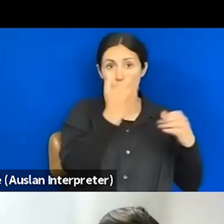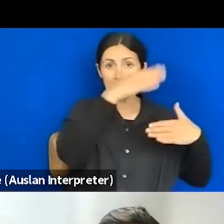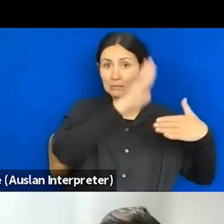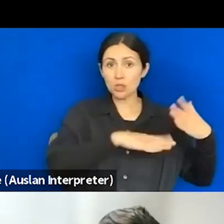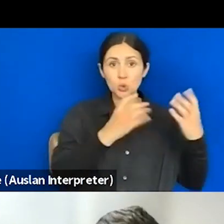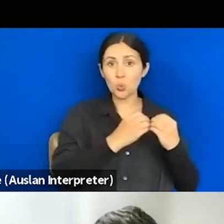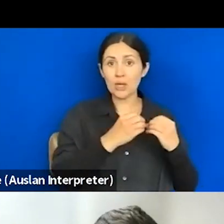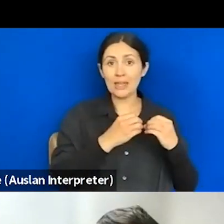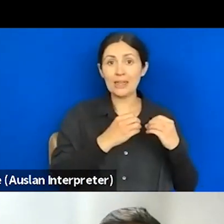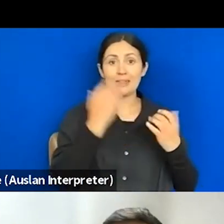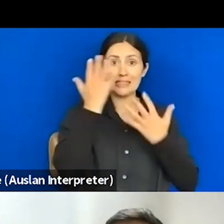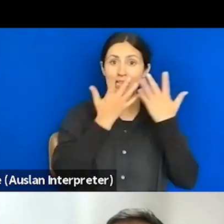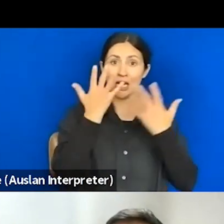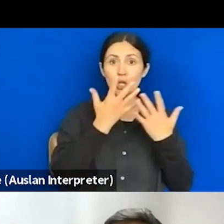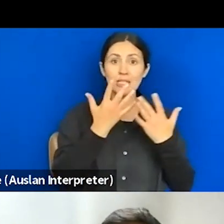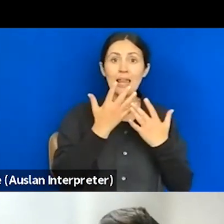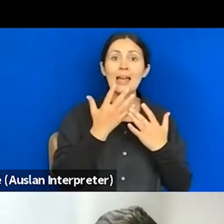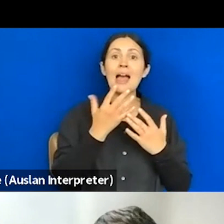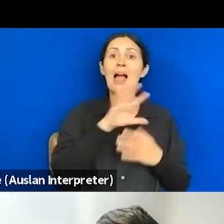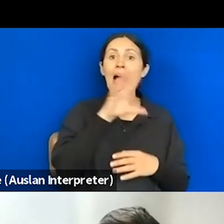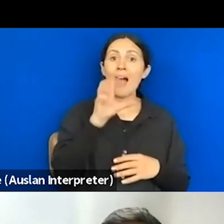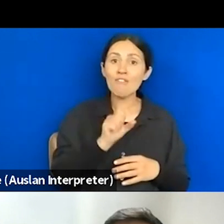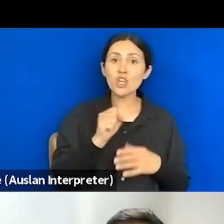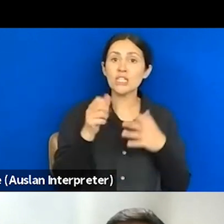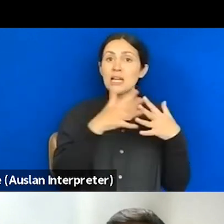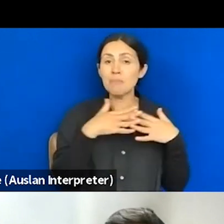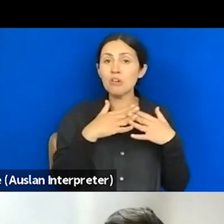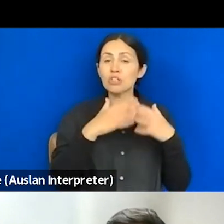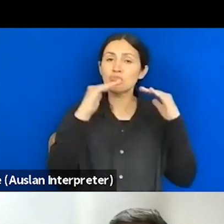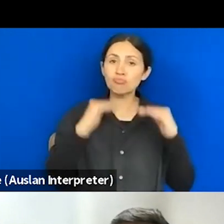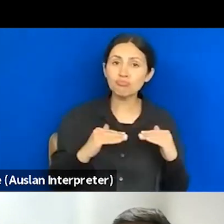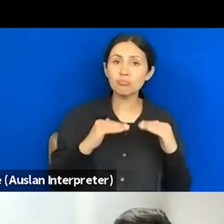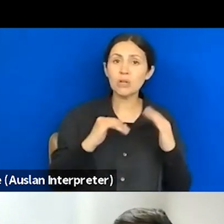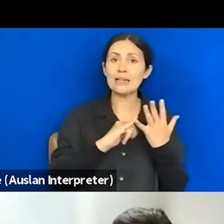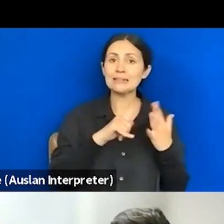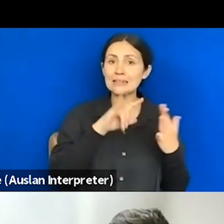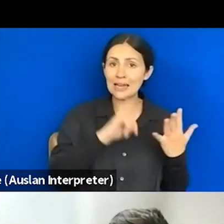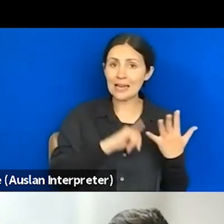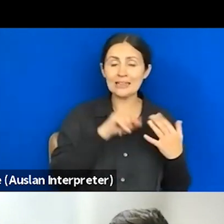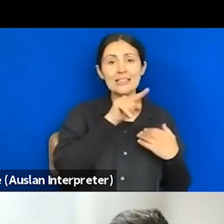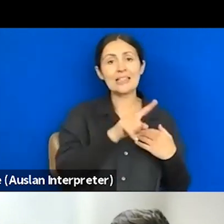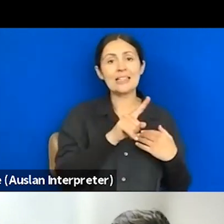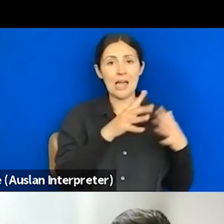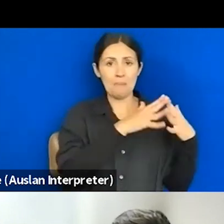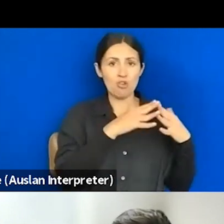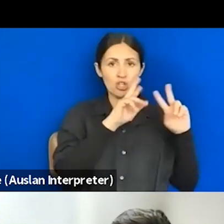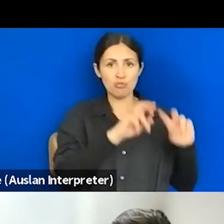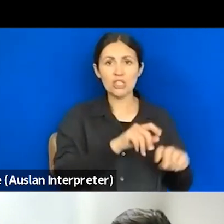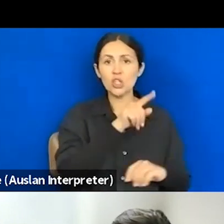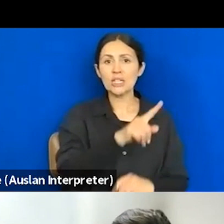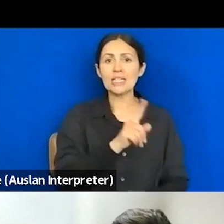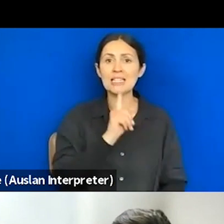are predominantly African-American, low socioeconomic status and so on. And he describes these encounters of the